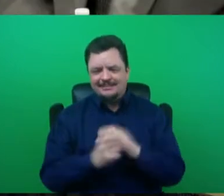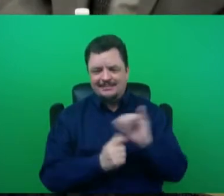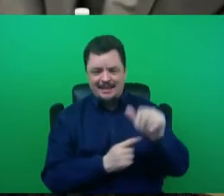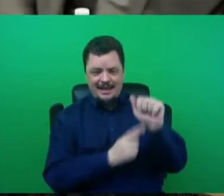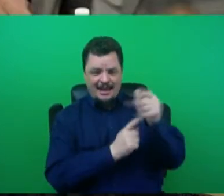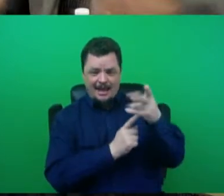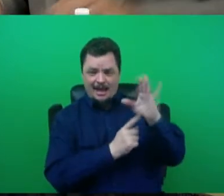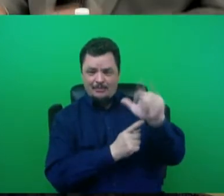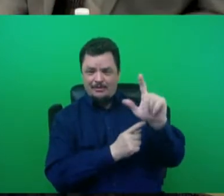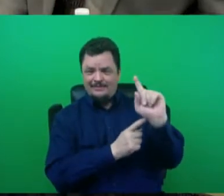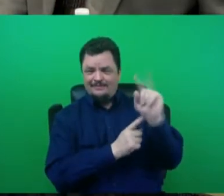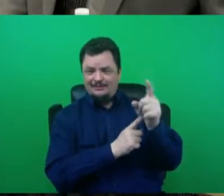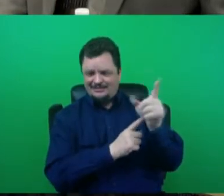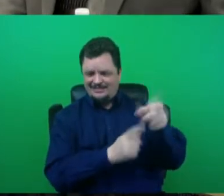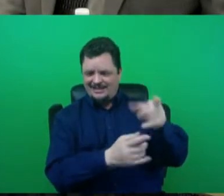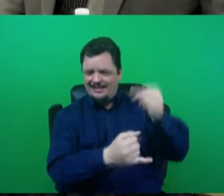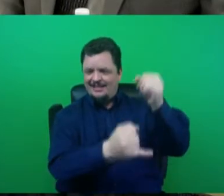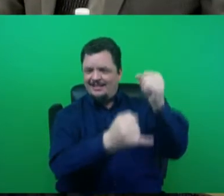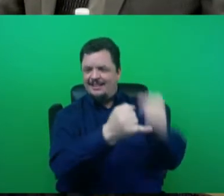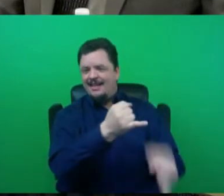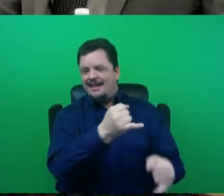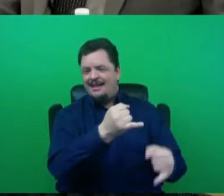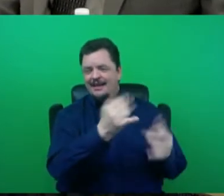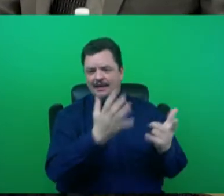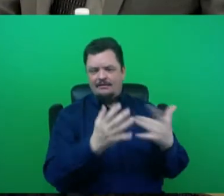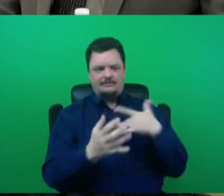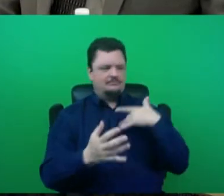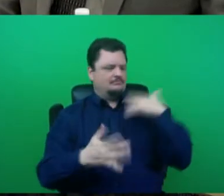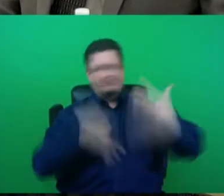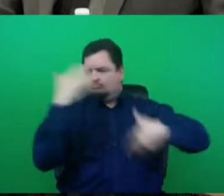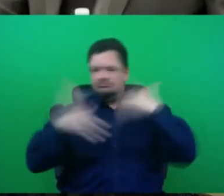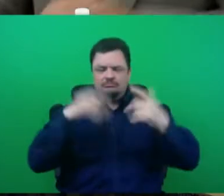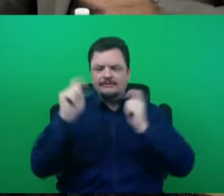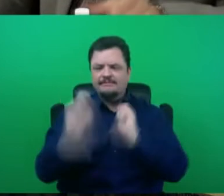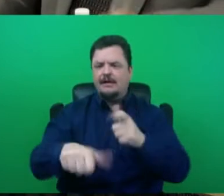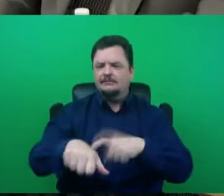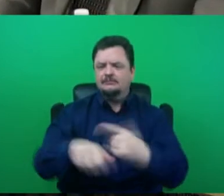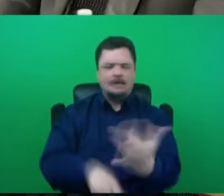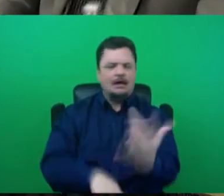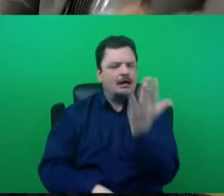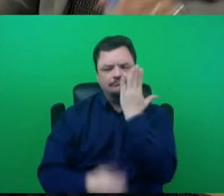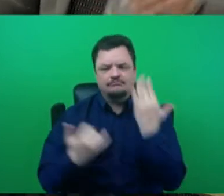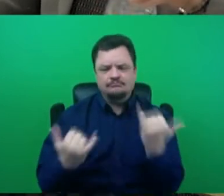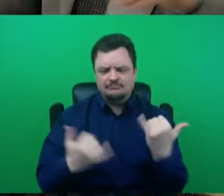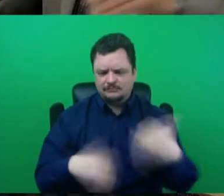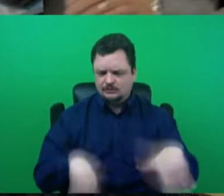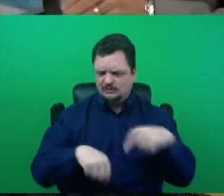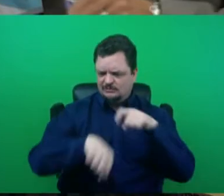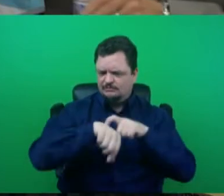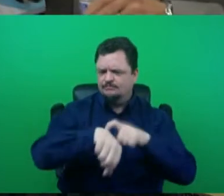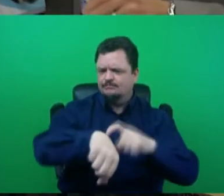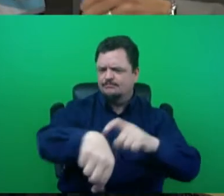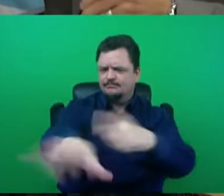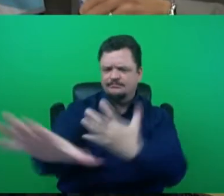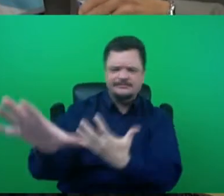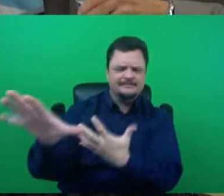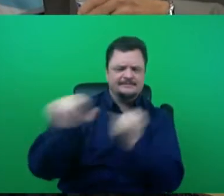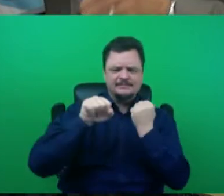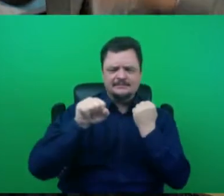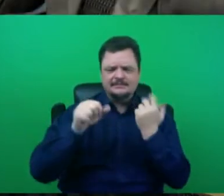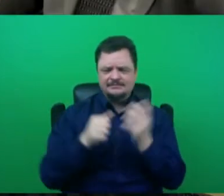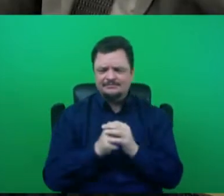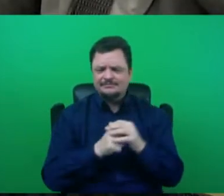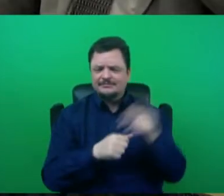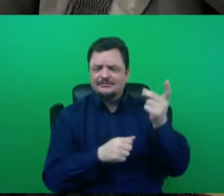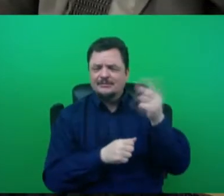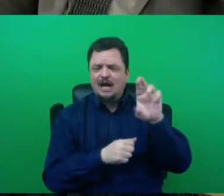of snuck up on all of us. I thought we had a little bit longer. What I will also say is that, you know, as Dr. Turbush read your accomplishments